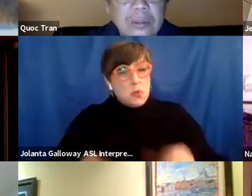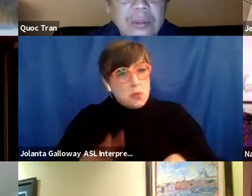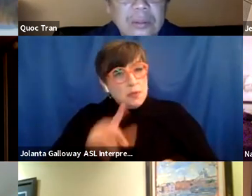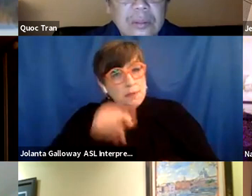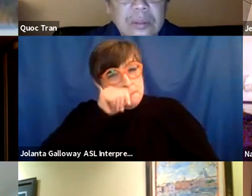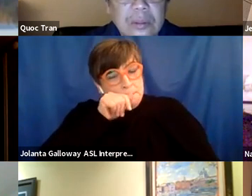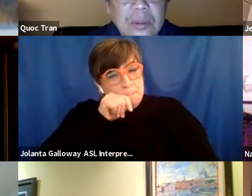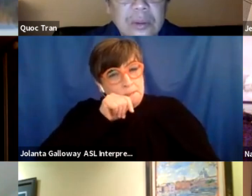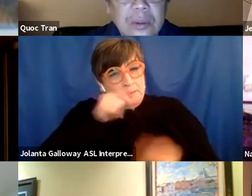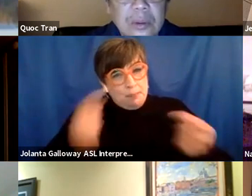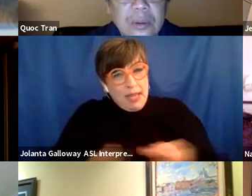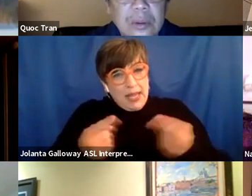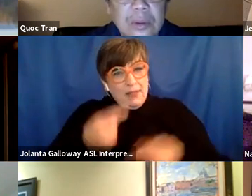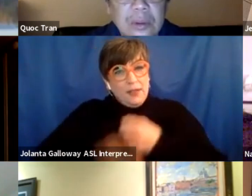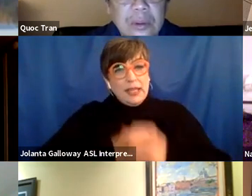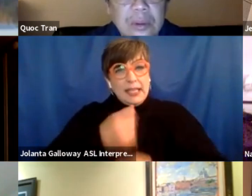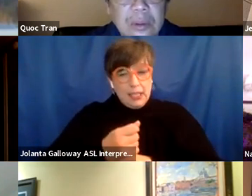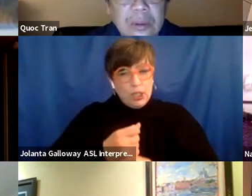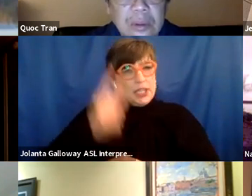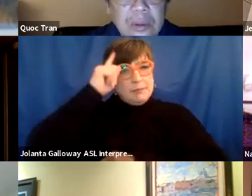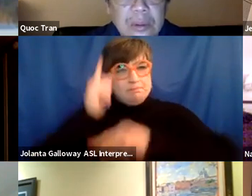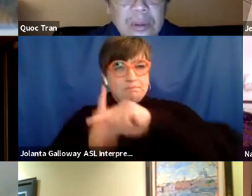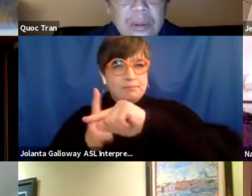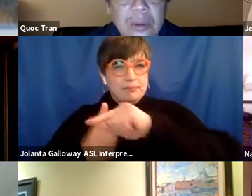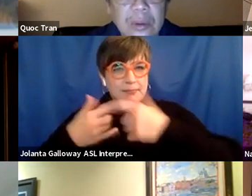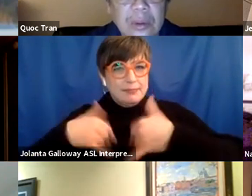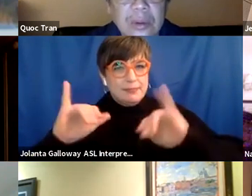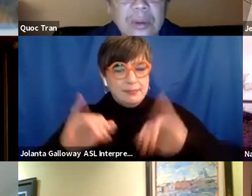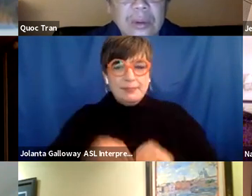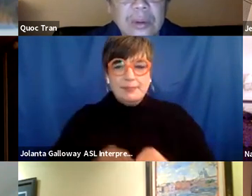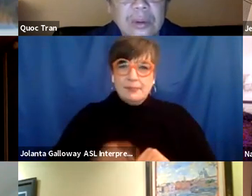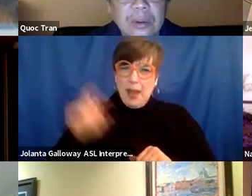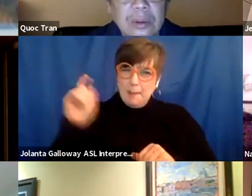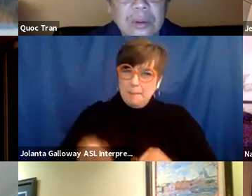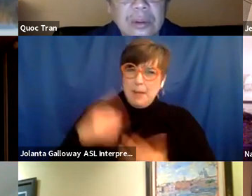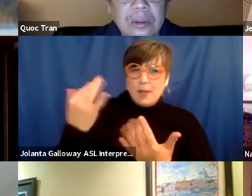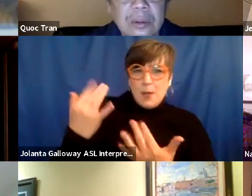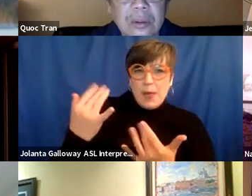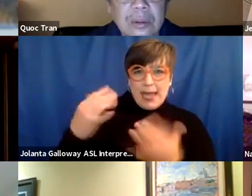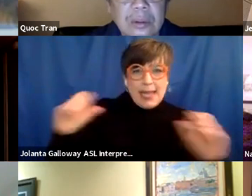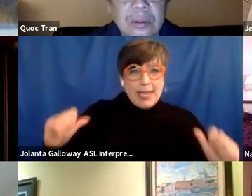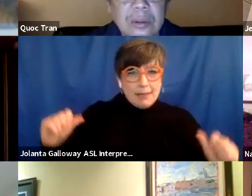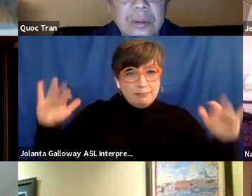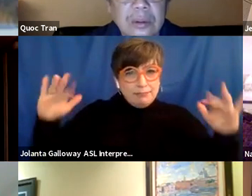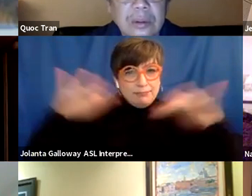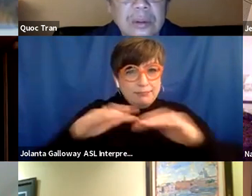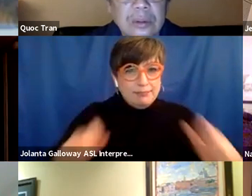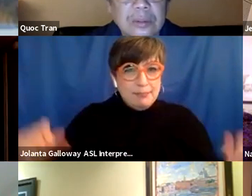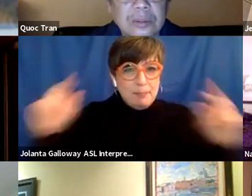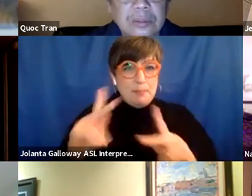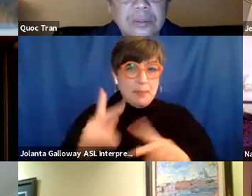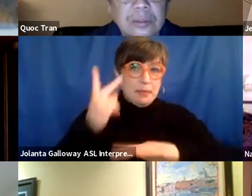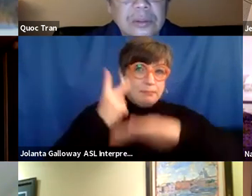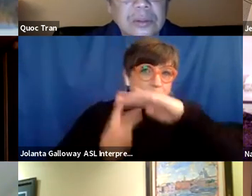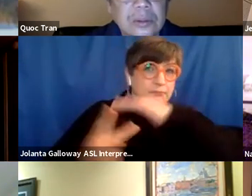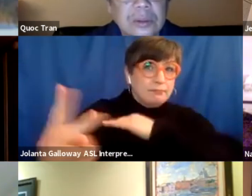We know that we must return well, but there is a long road of recovery ahead. And so I wanted